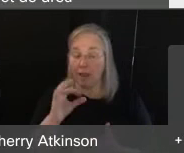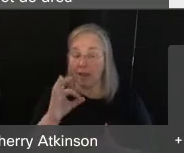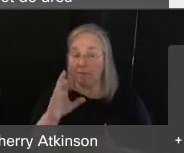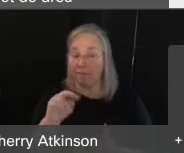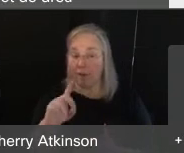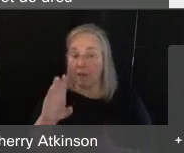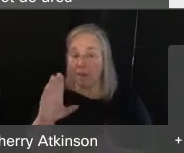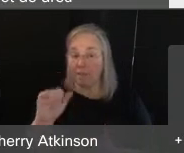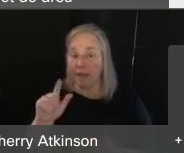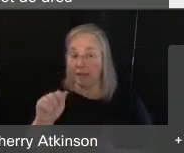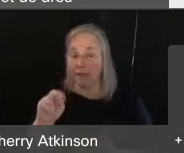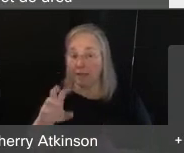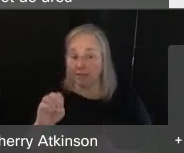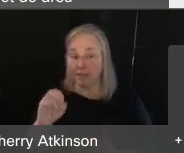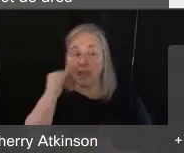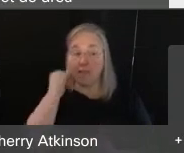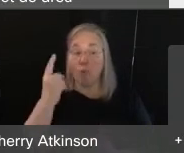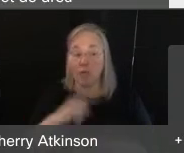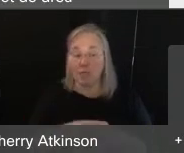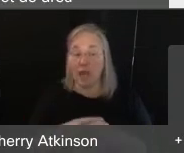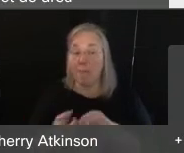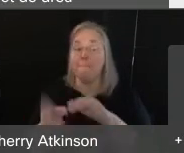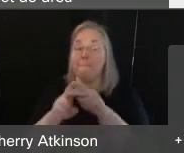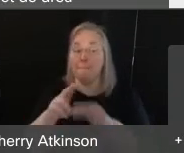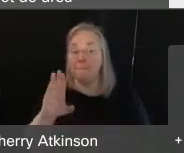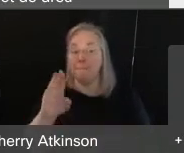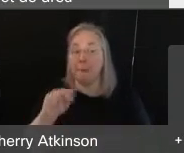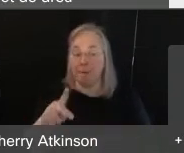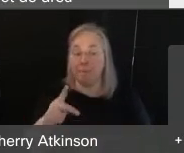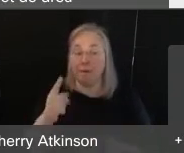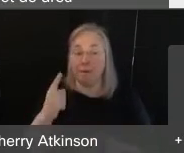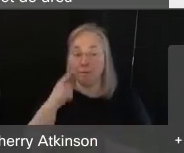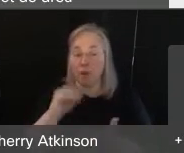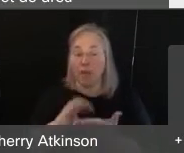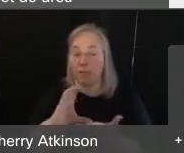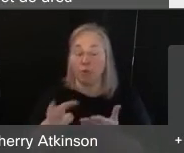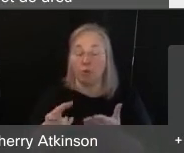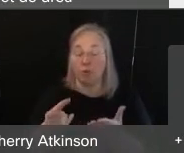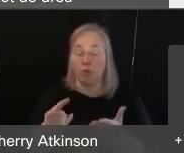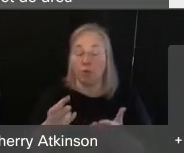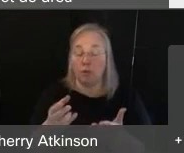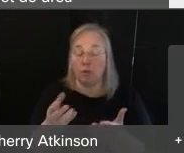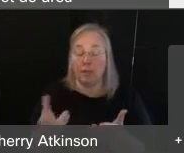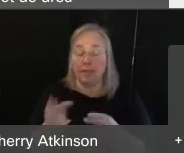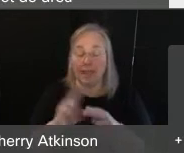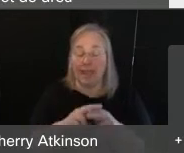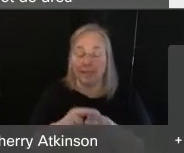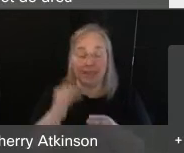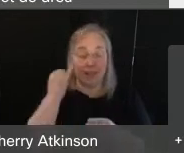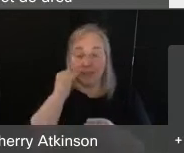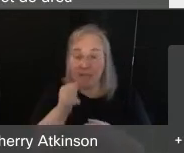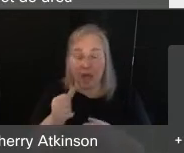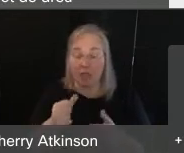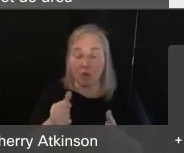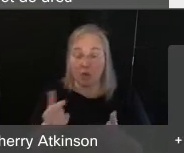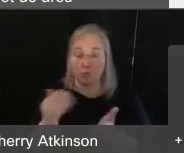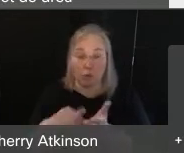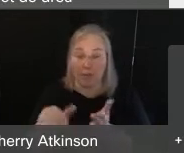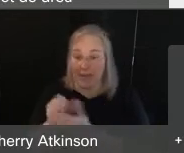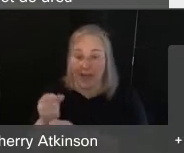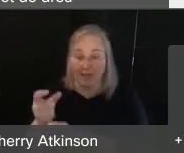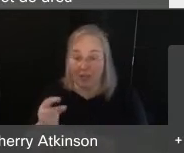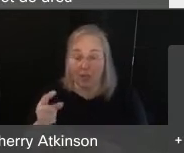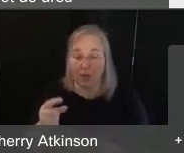one-time bump from Right. capital gains or other things, those like not repeated every year, then you shouldn't spend this on payroll, other things that's going to